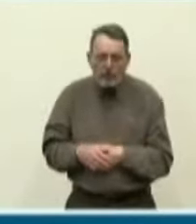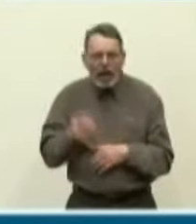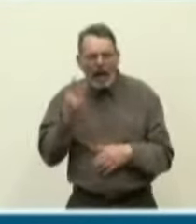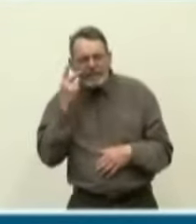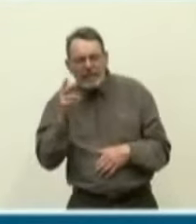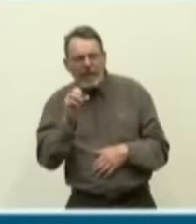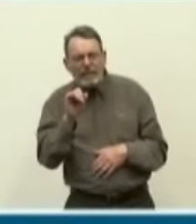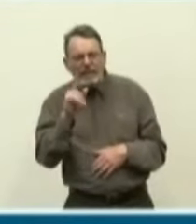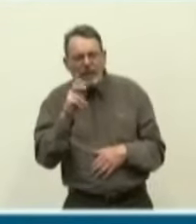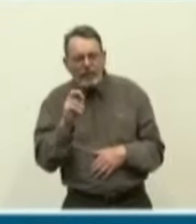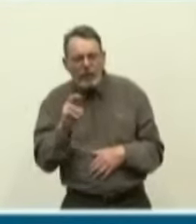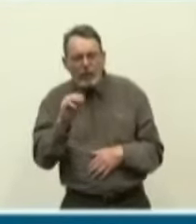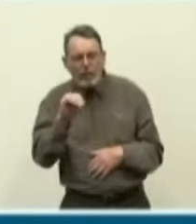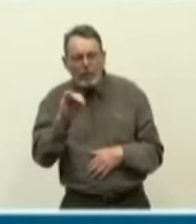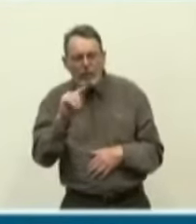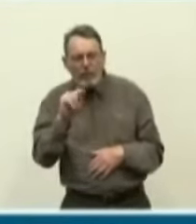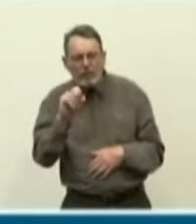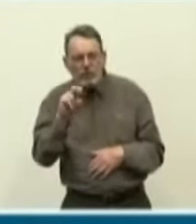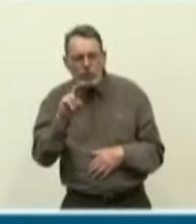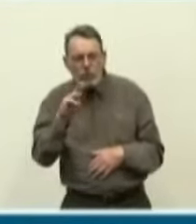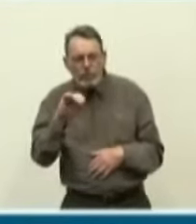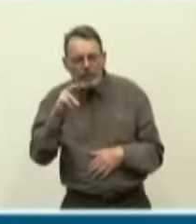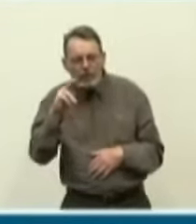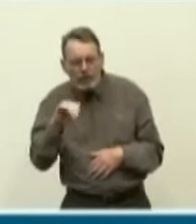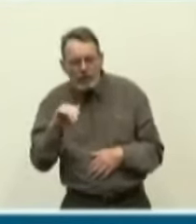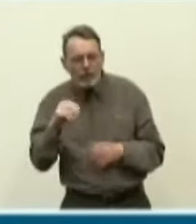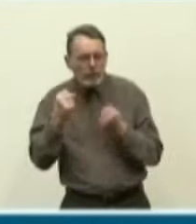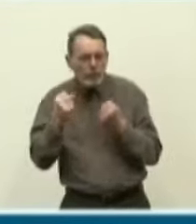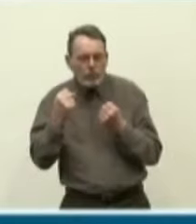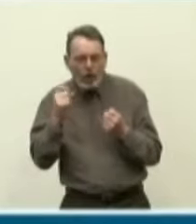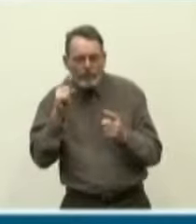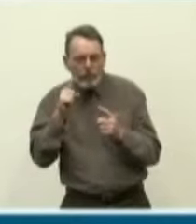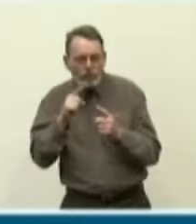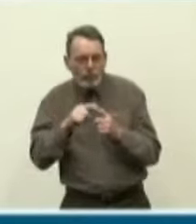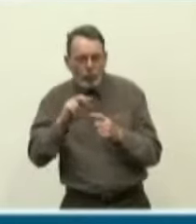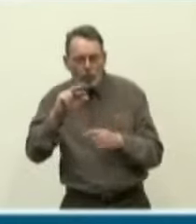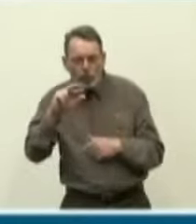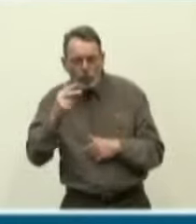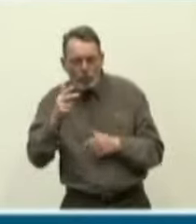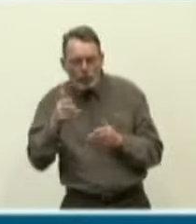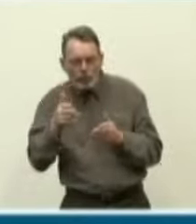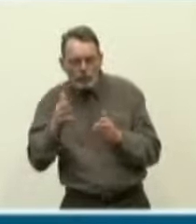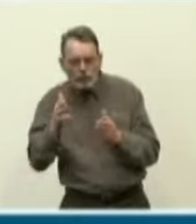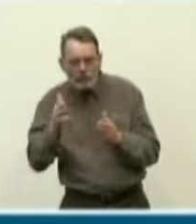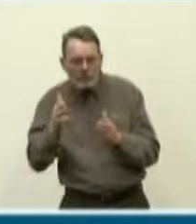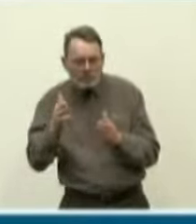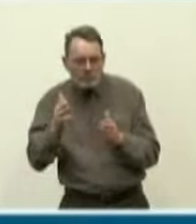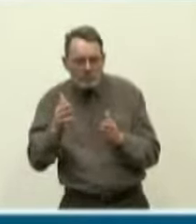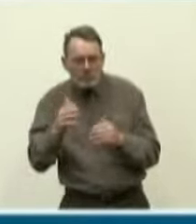Mitsubishi 852 vehicle just fled Varney towards, I think, 3rd. And we need a 408.